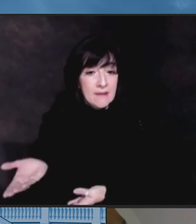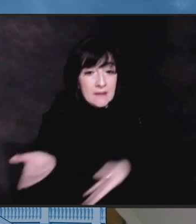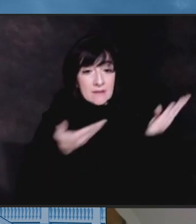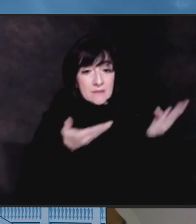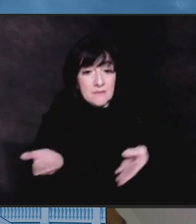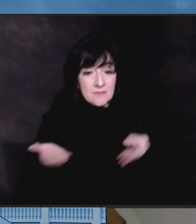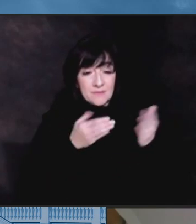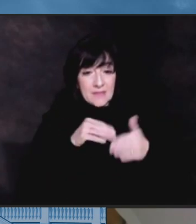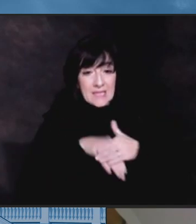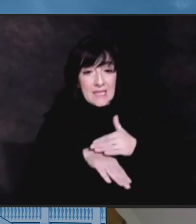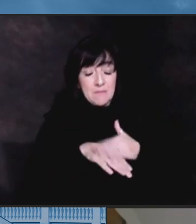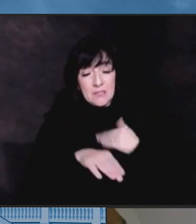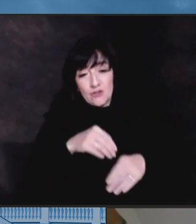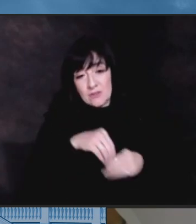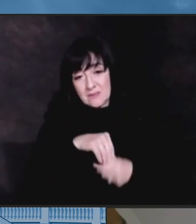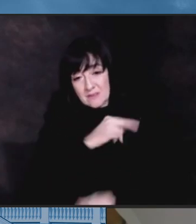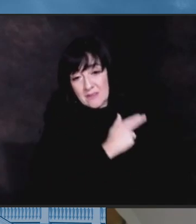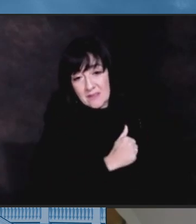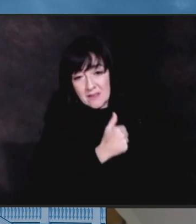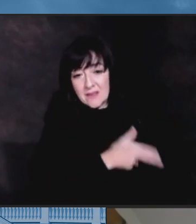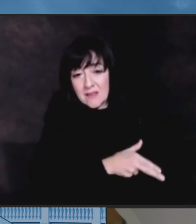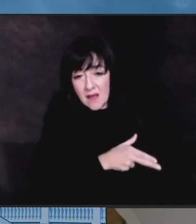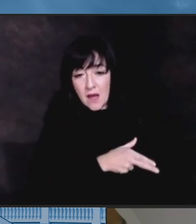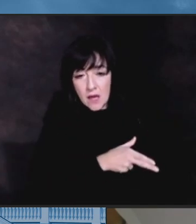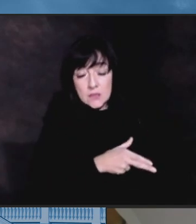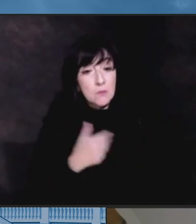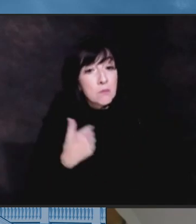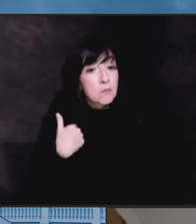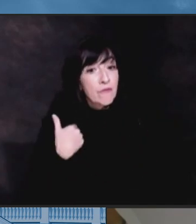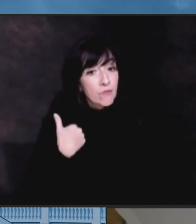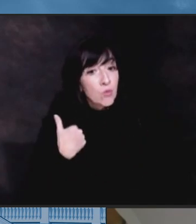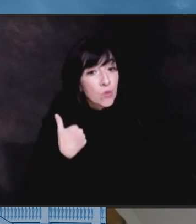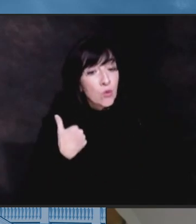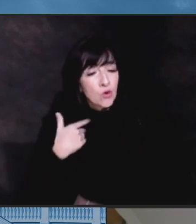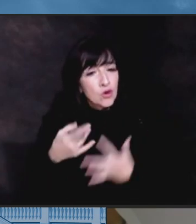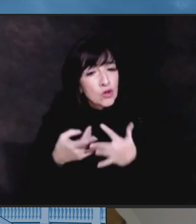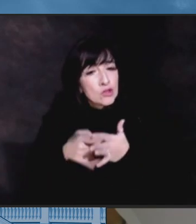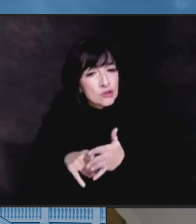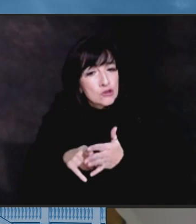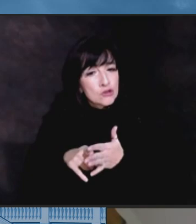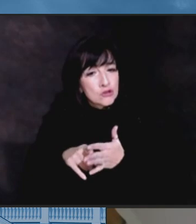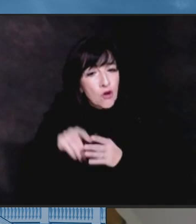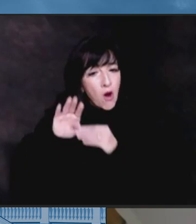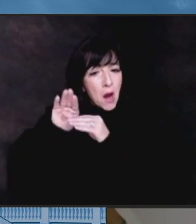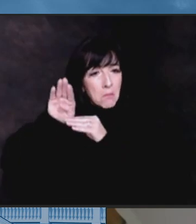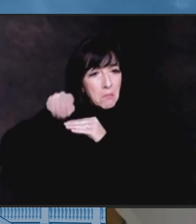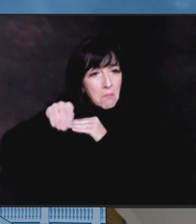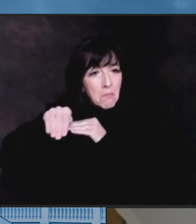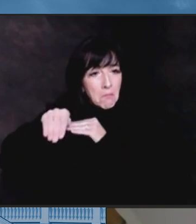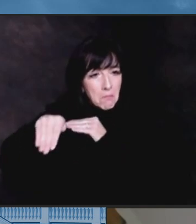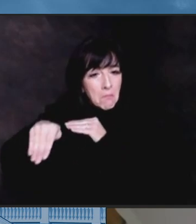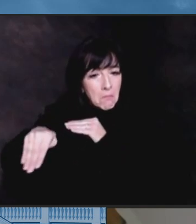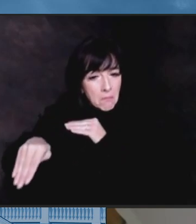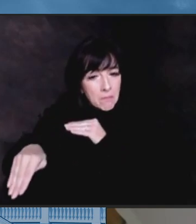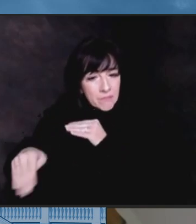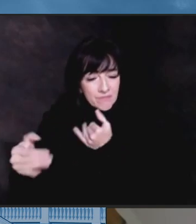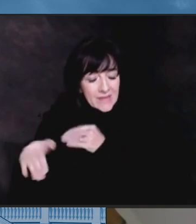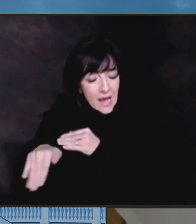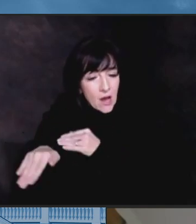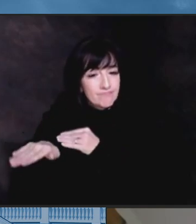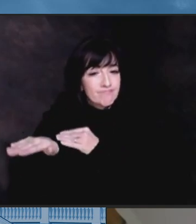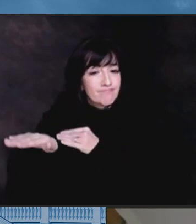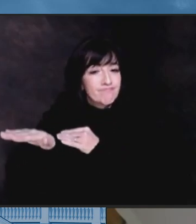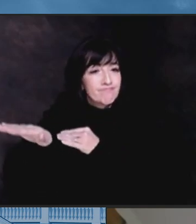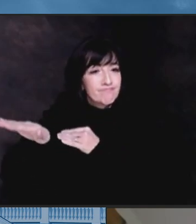Normally that had been trending down and at least up and down and somewhat episodic. New positive